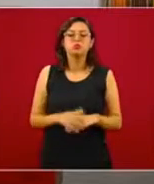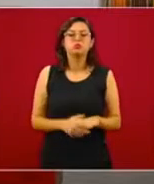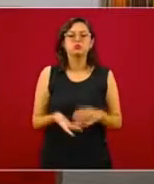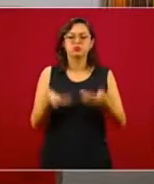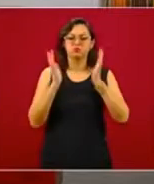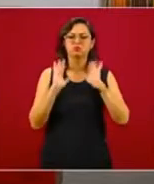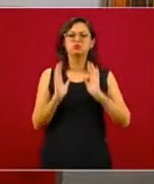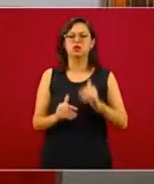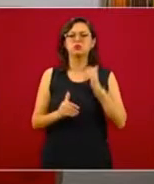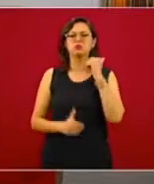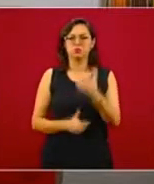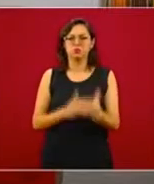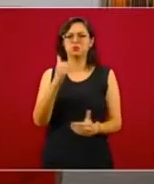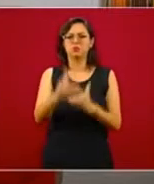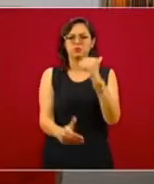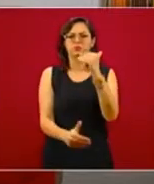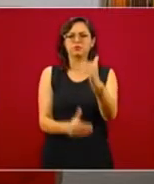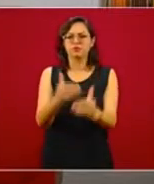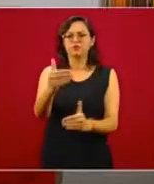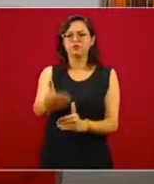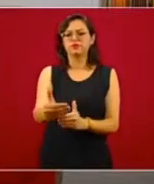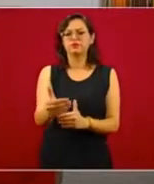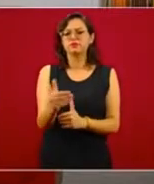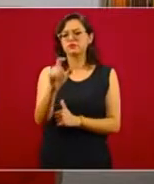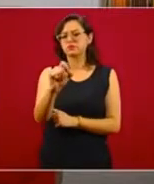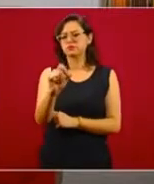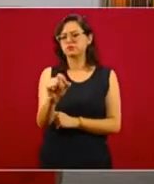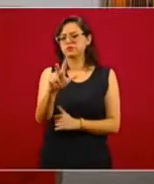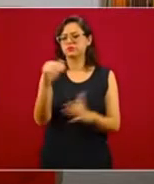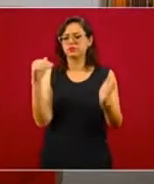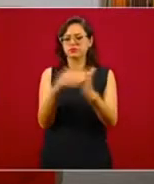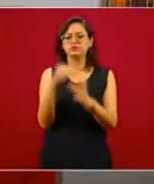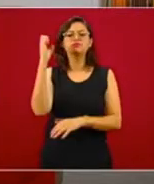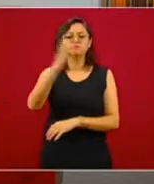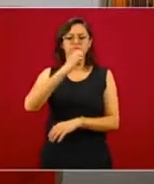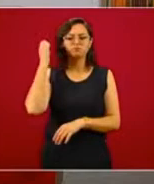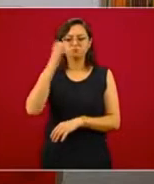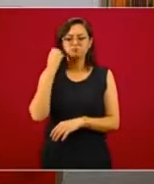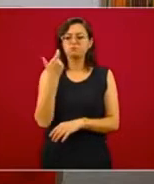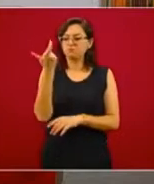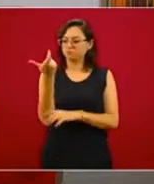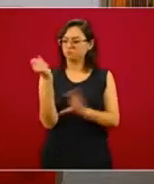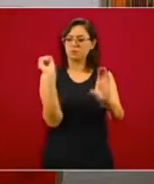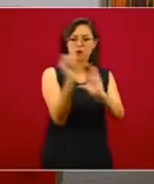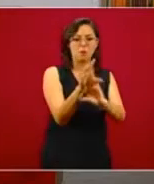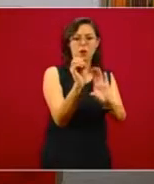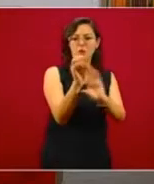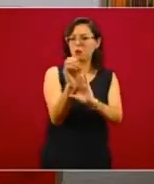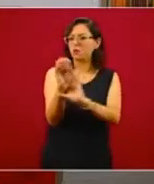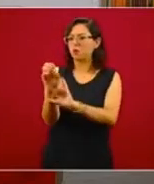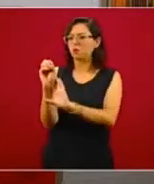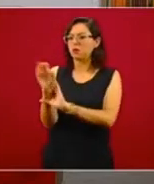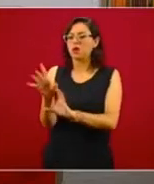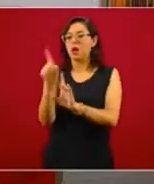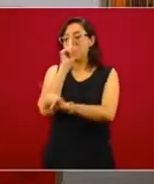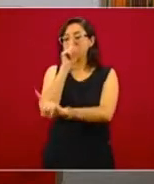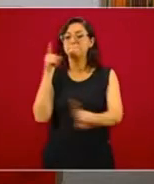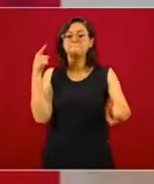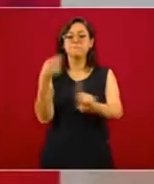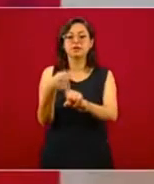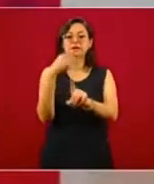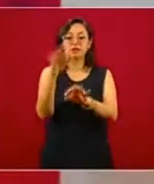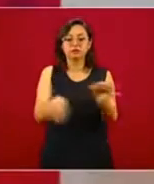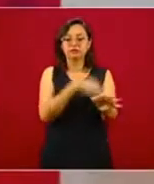maintain the schools in good shape. And we have 28,000 schools receiving